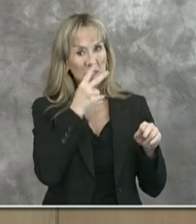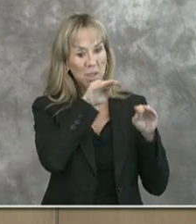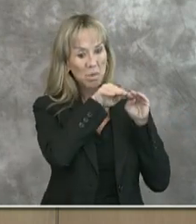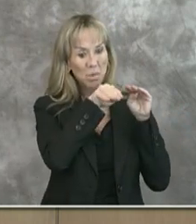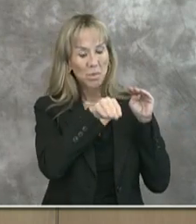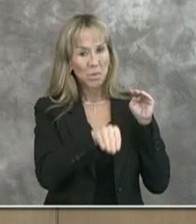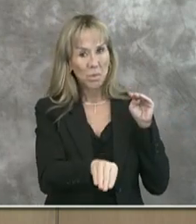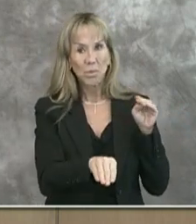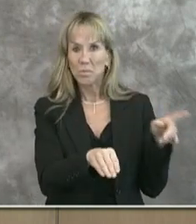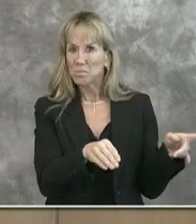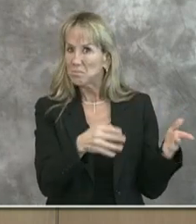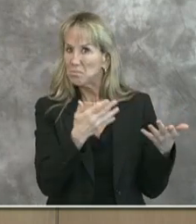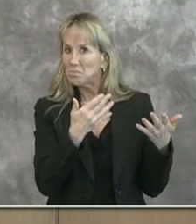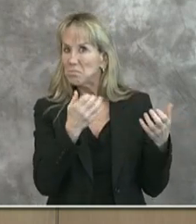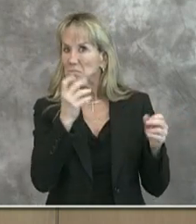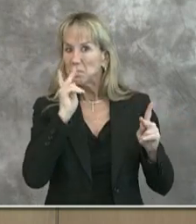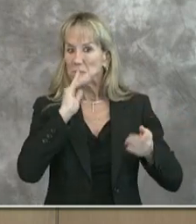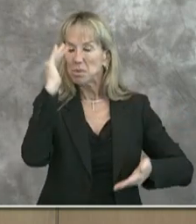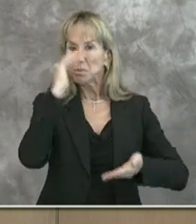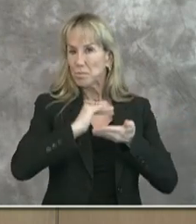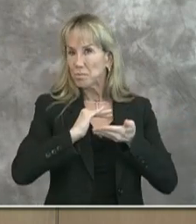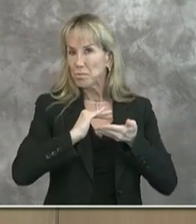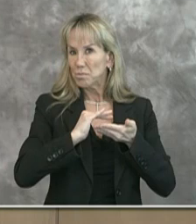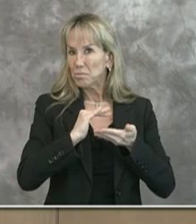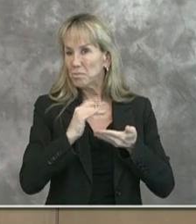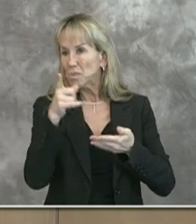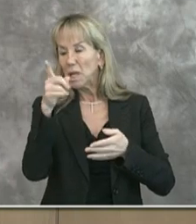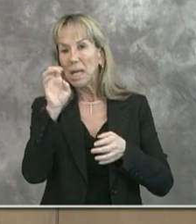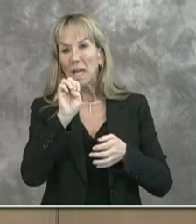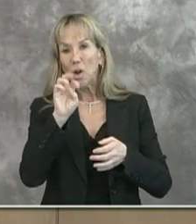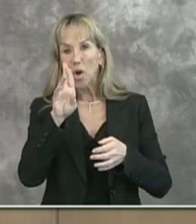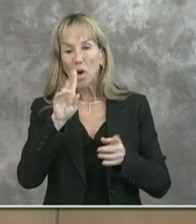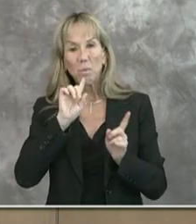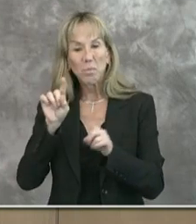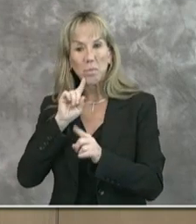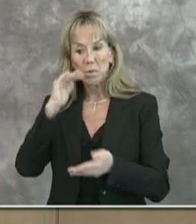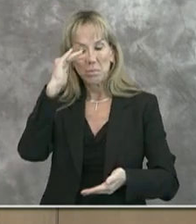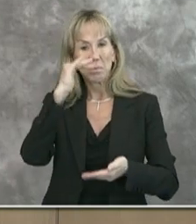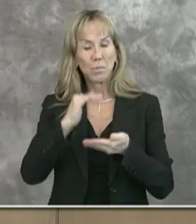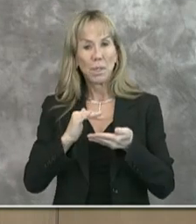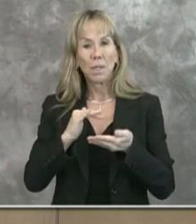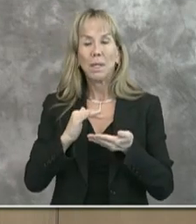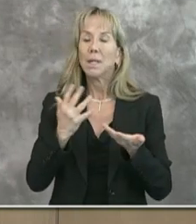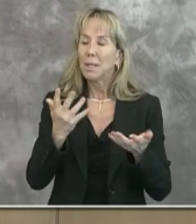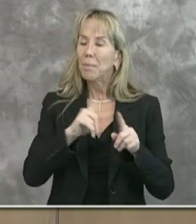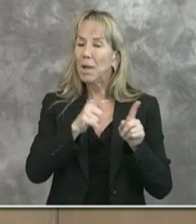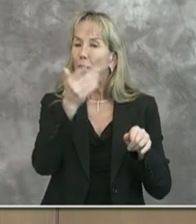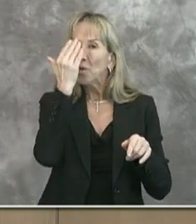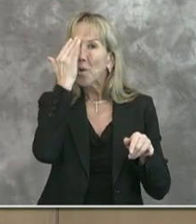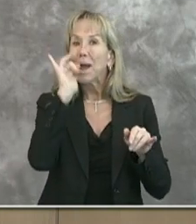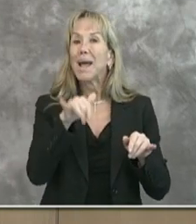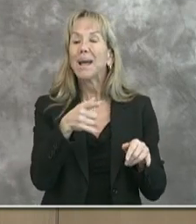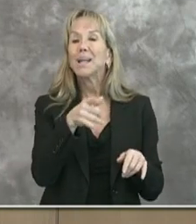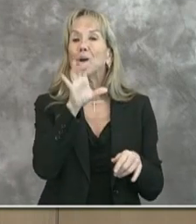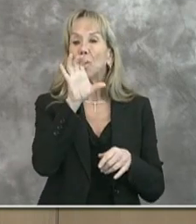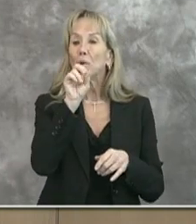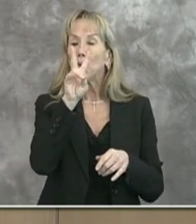influenza-like illnesses reported in the emergency department. However, as everyone knows, the number of cases